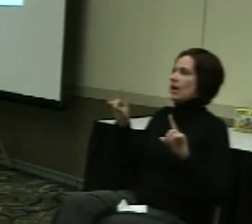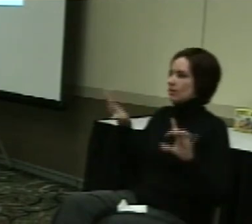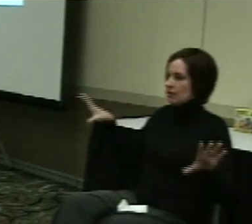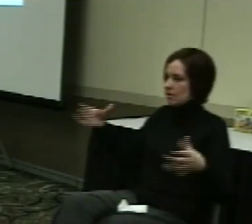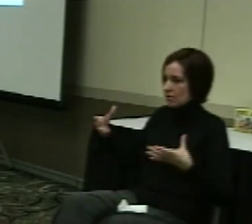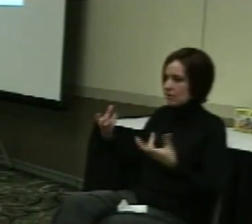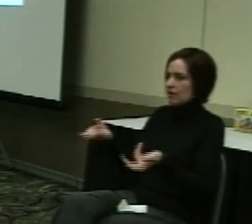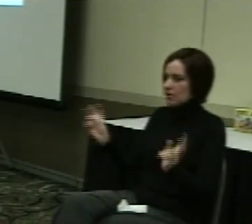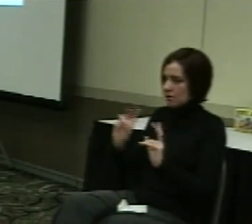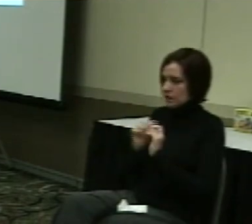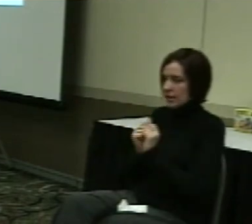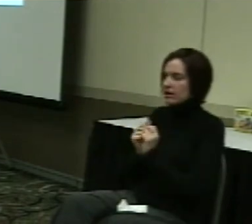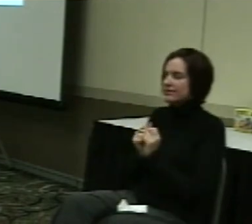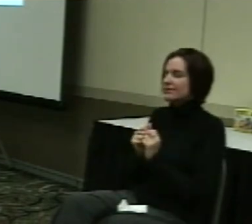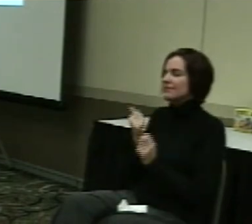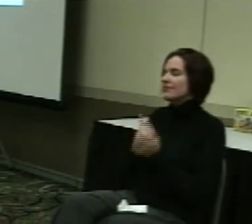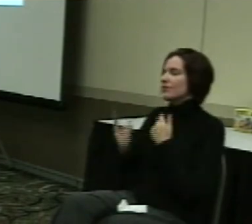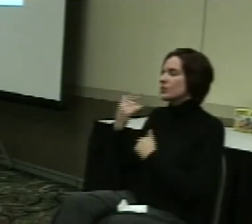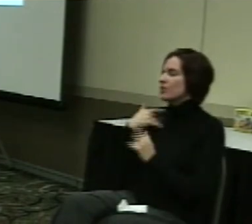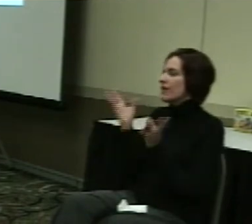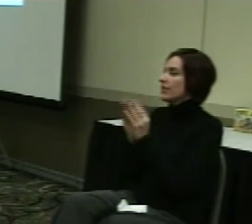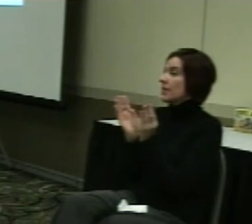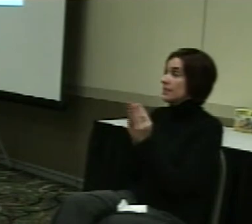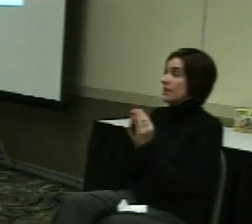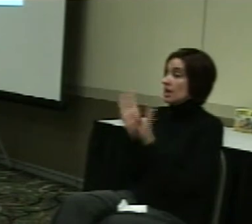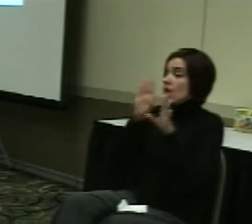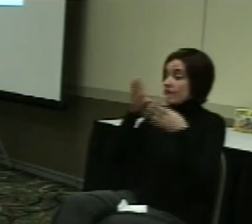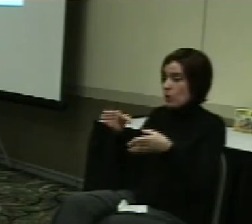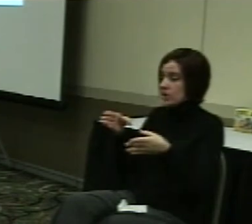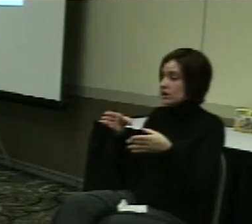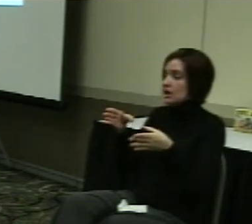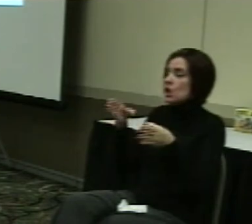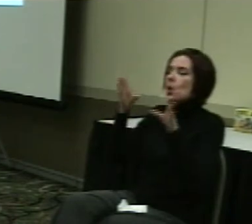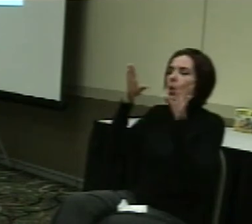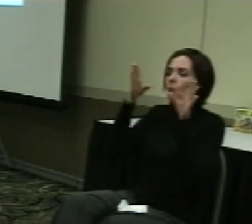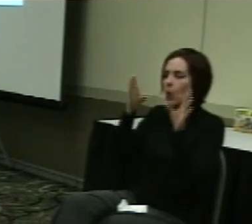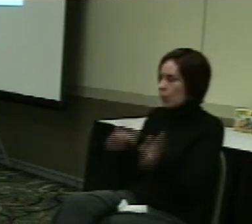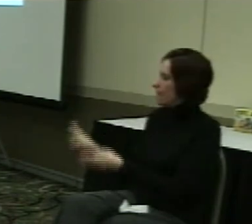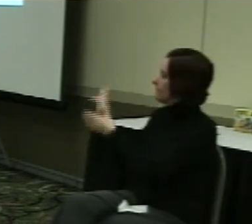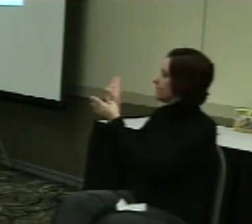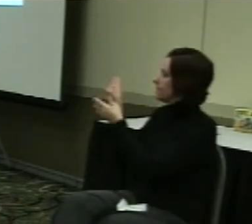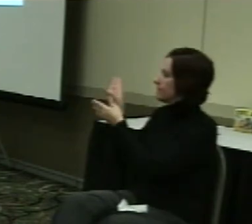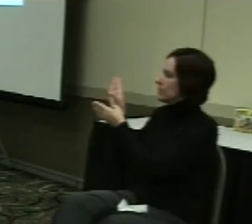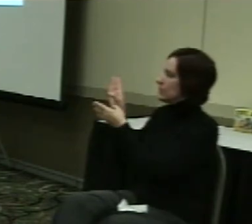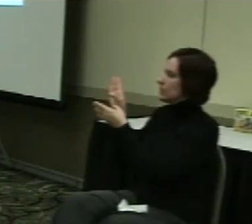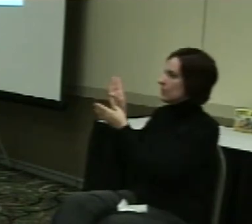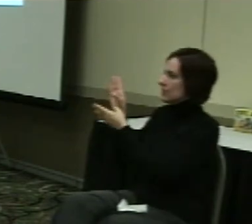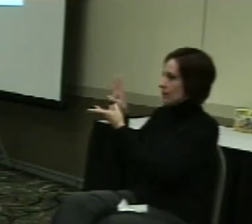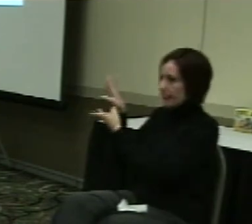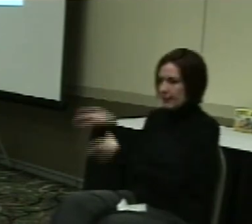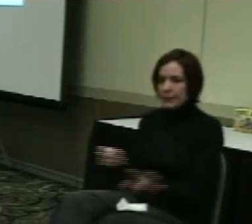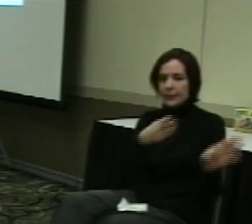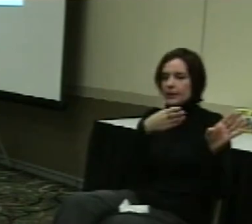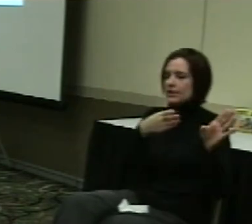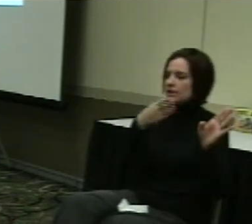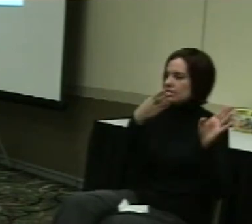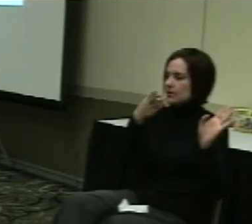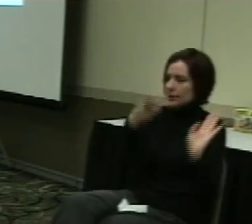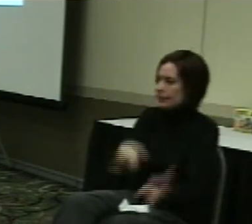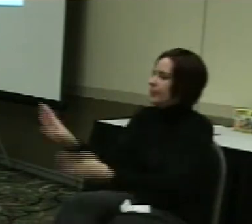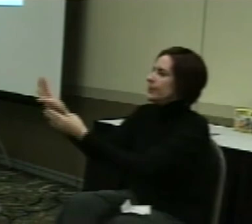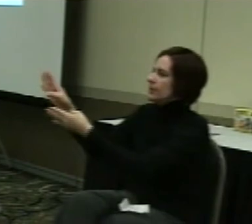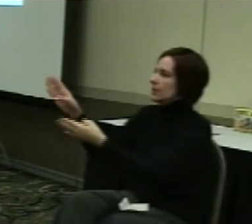we've all been in the meetings where the focus just all of a sudden shifts in three other directions and that sort of thing, and nothing really ever